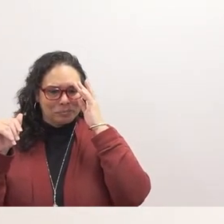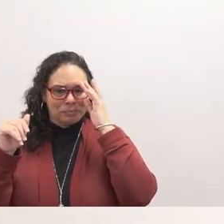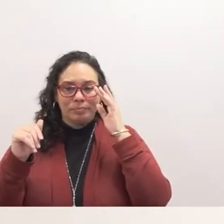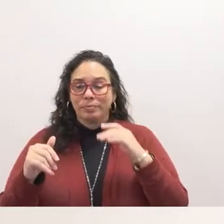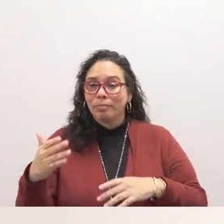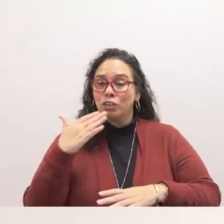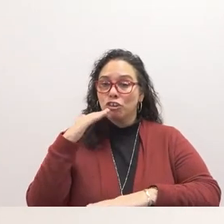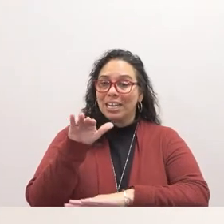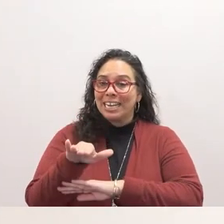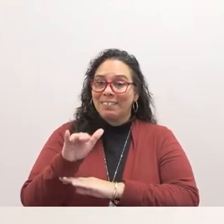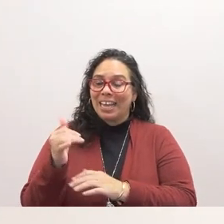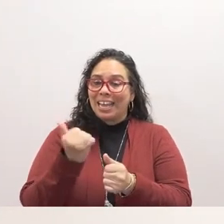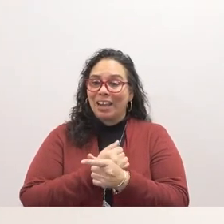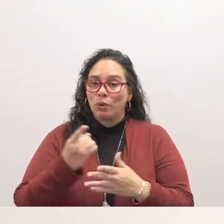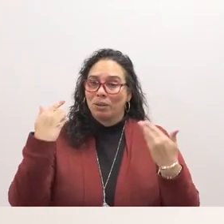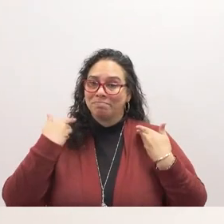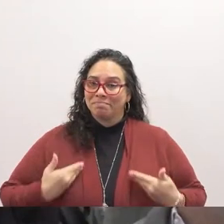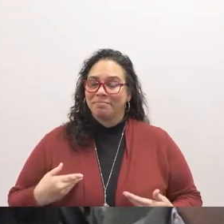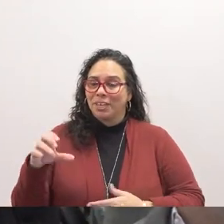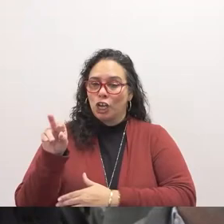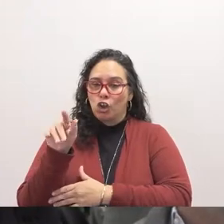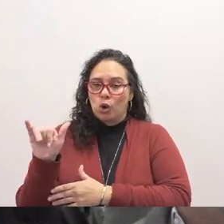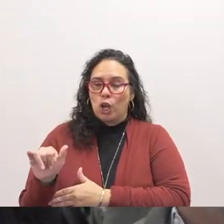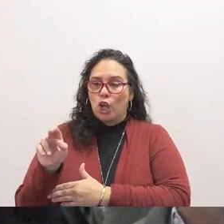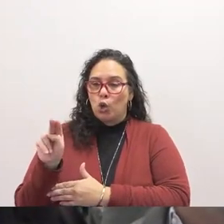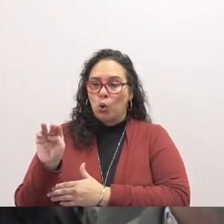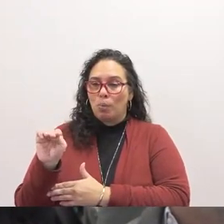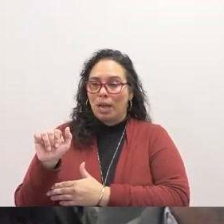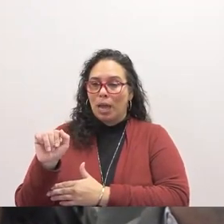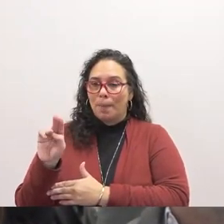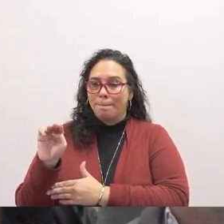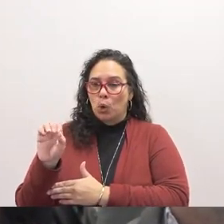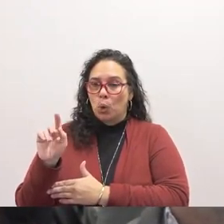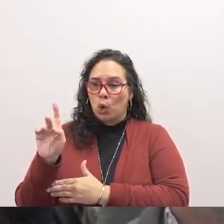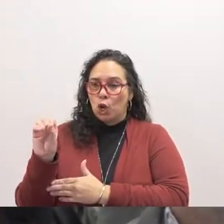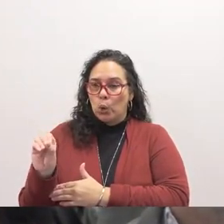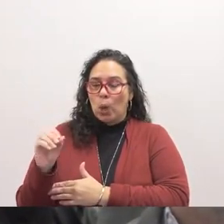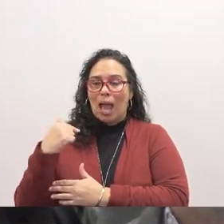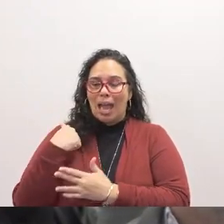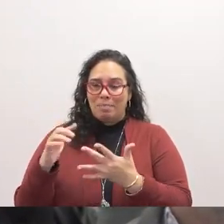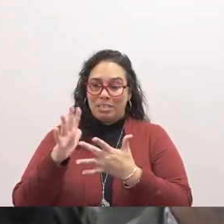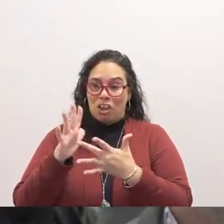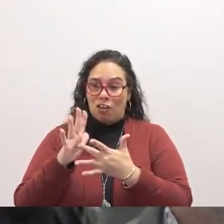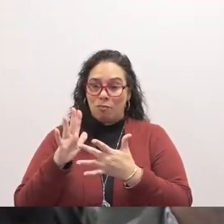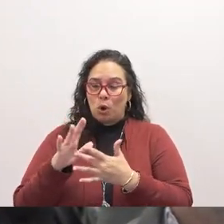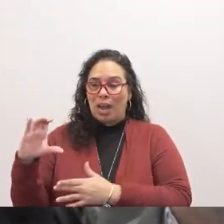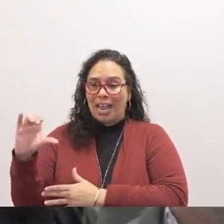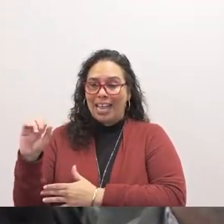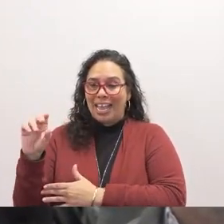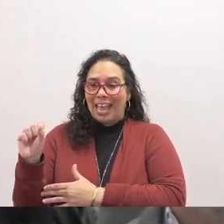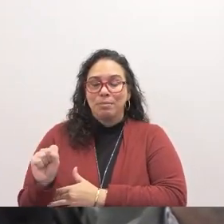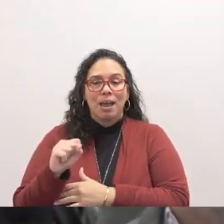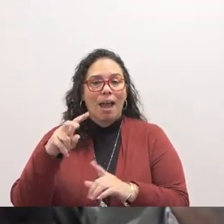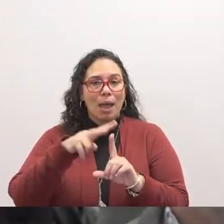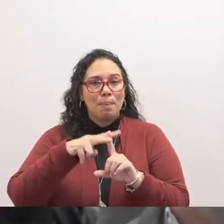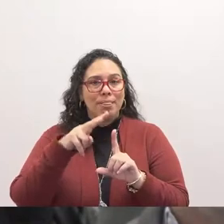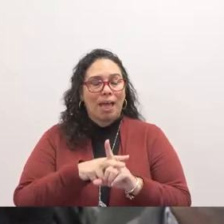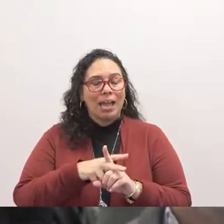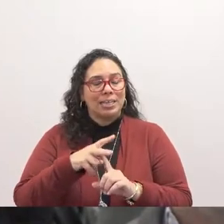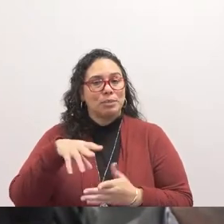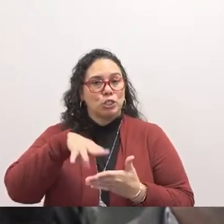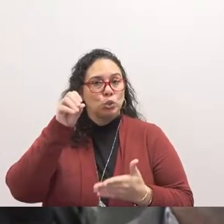Good evening, everyone. My name is Corey Umamoto, and I am a sophomore at CAMS. I applied to be a student board member because